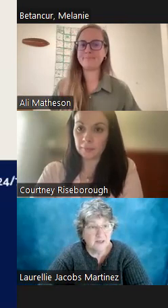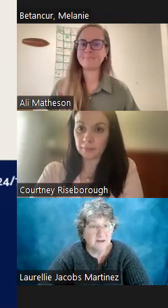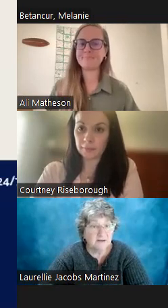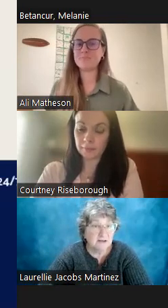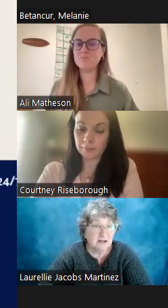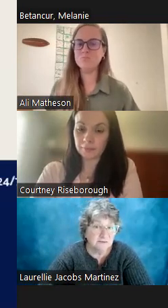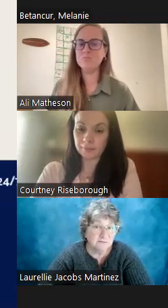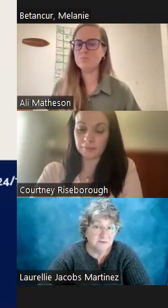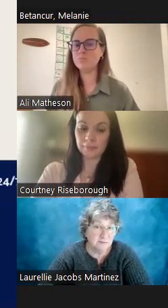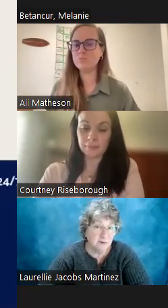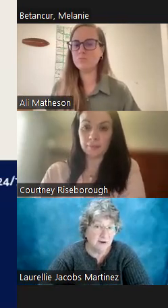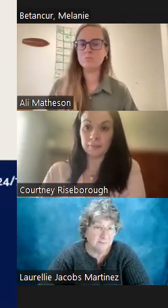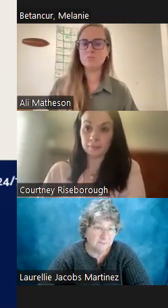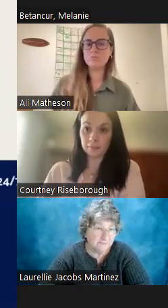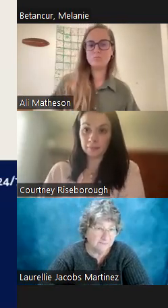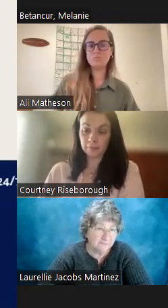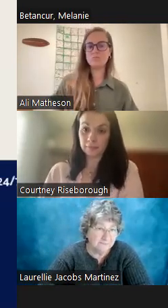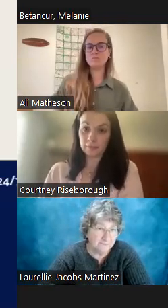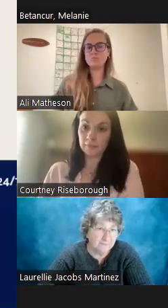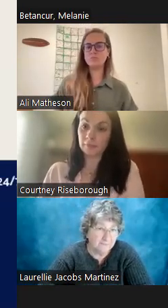and they can connect by using Braille.